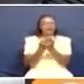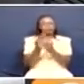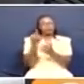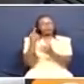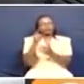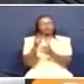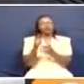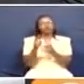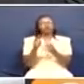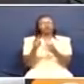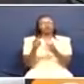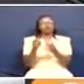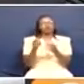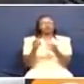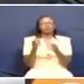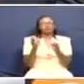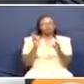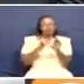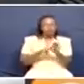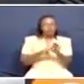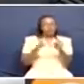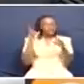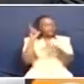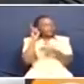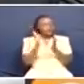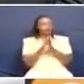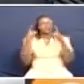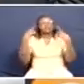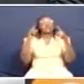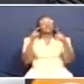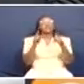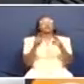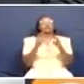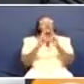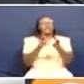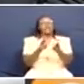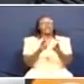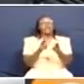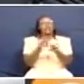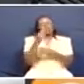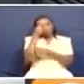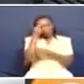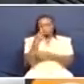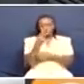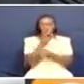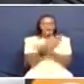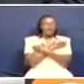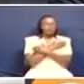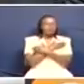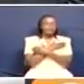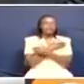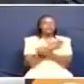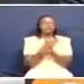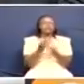been heard, hopefully with successful outcome, because otherwise the amicus brief would not be targeted